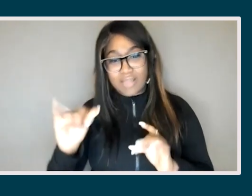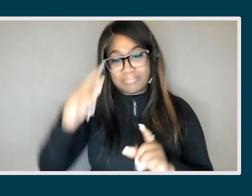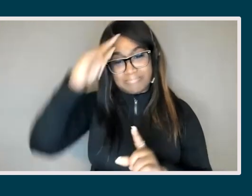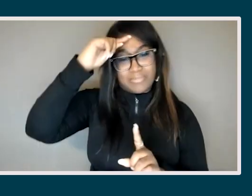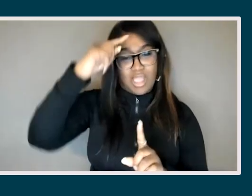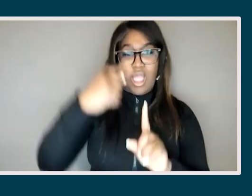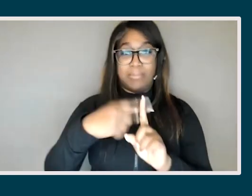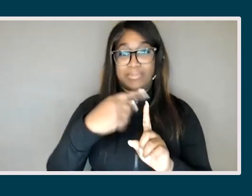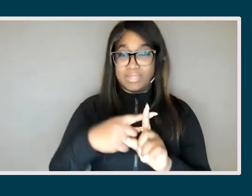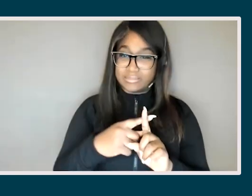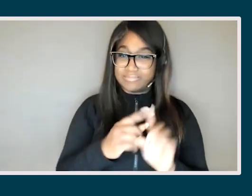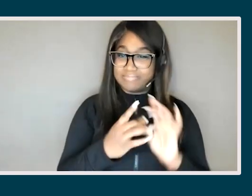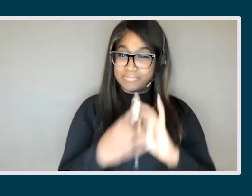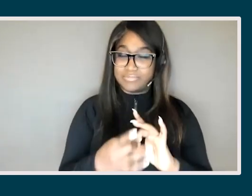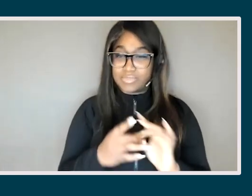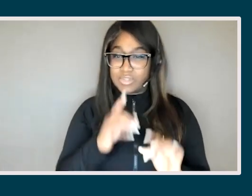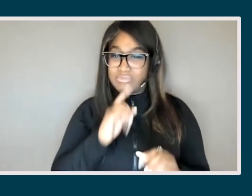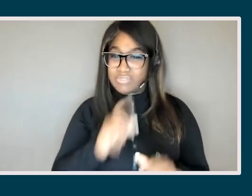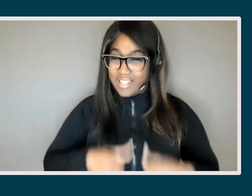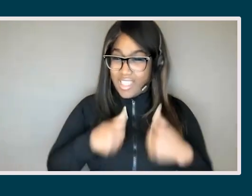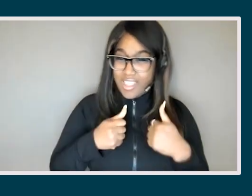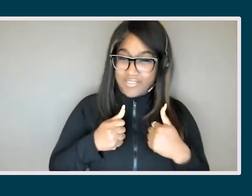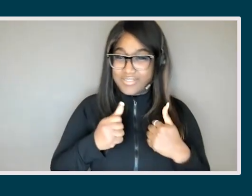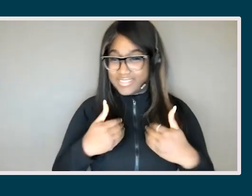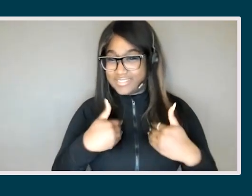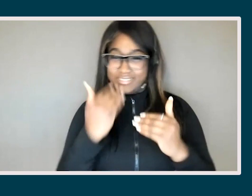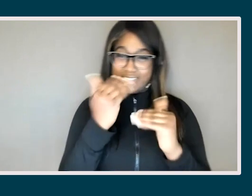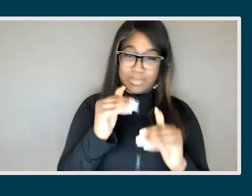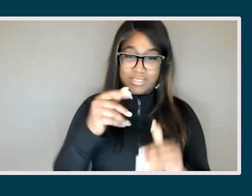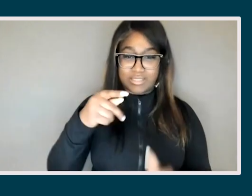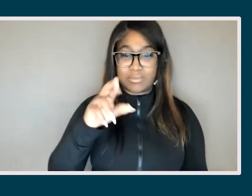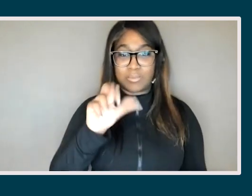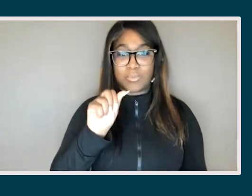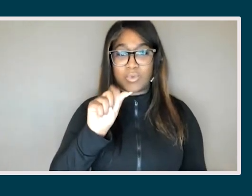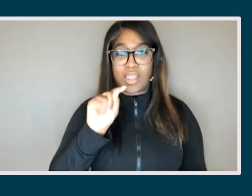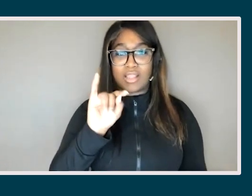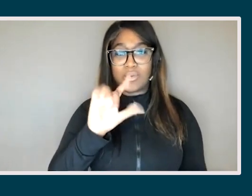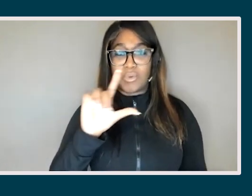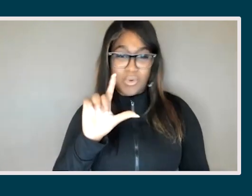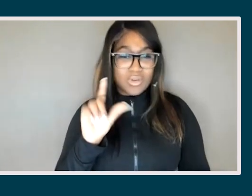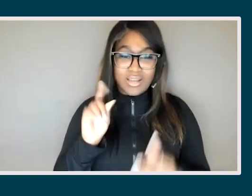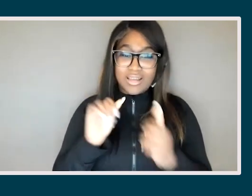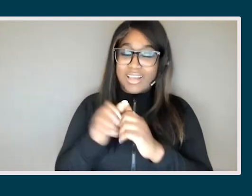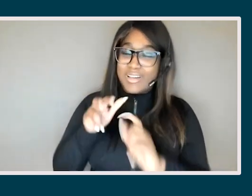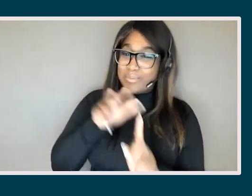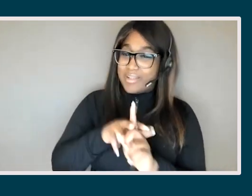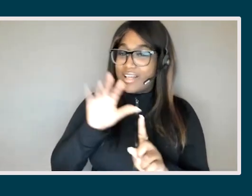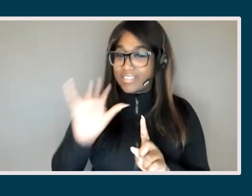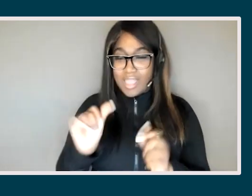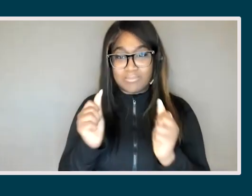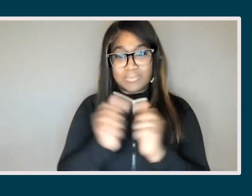that? And how have you maybe applied that also in the years of work that you have